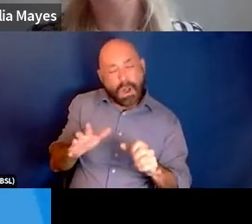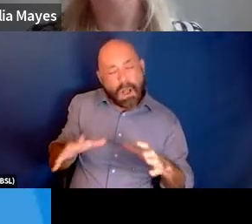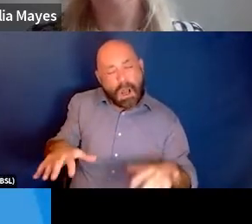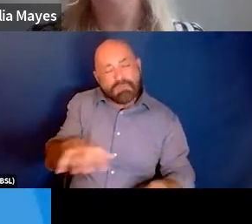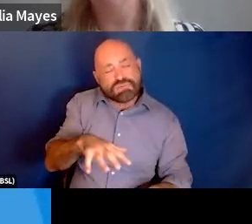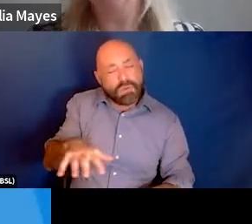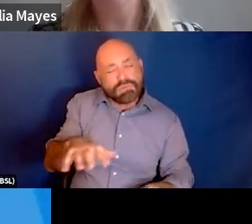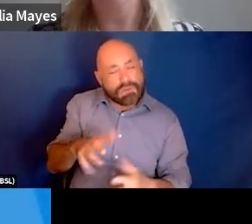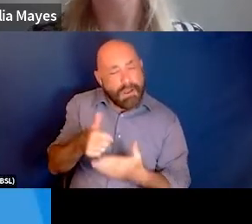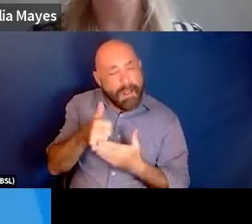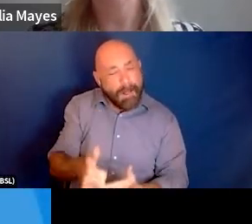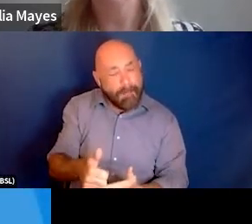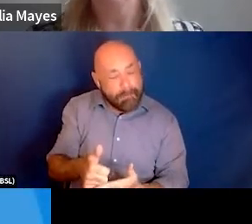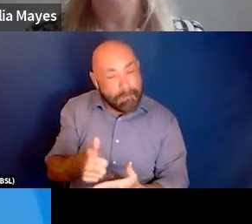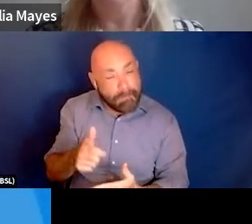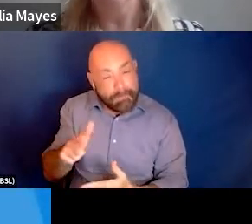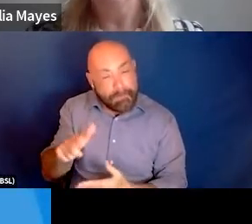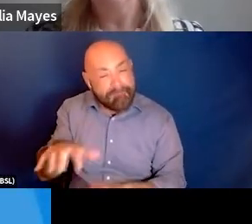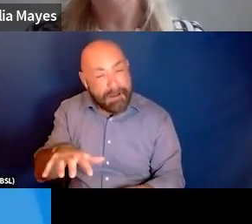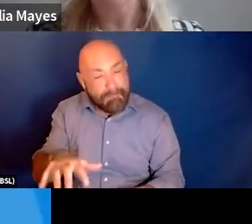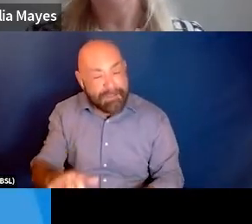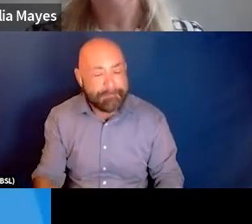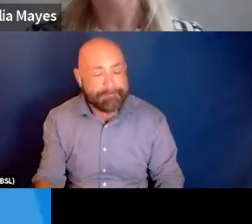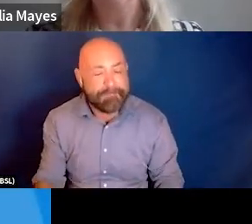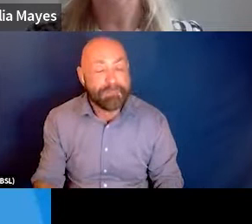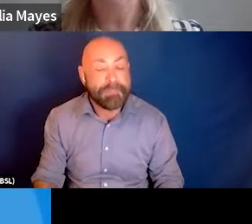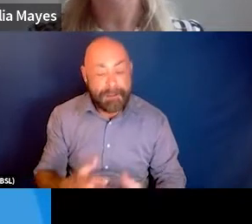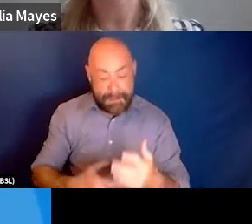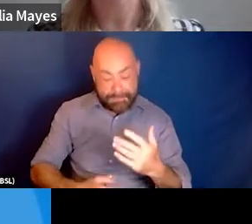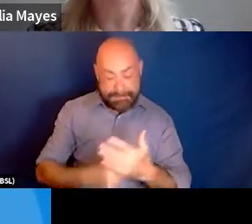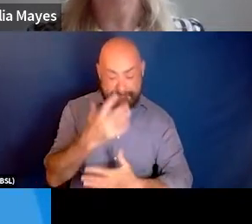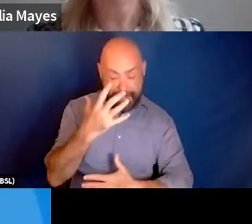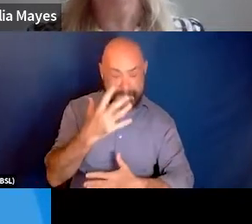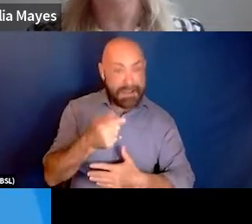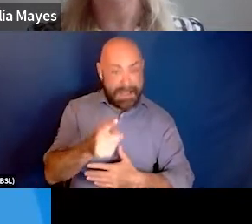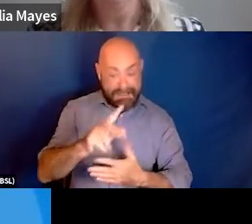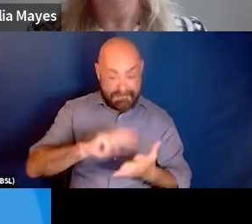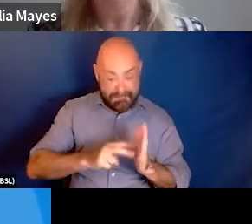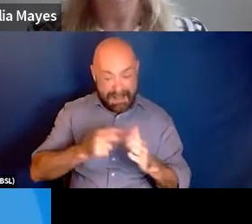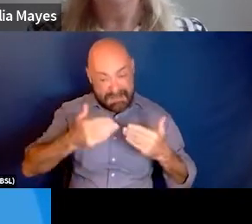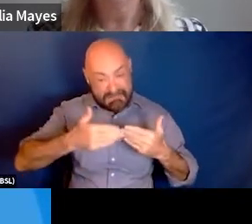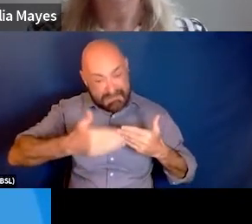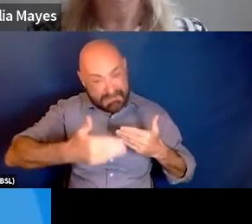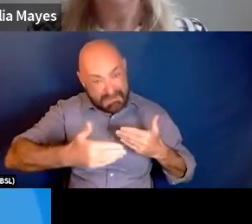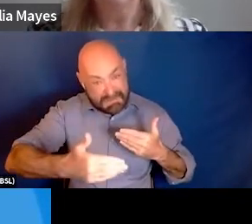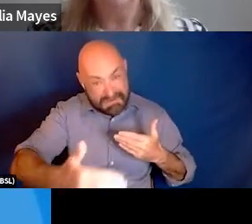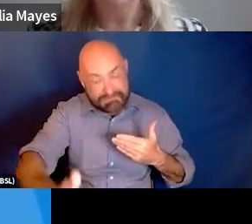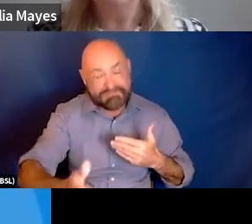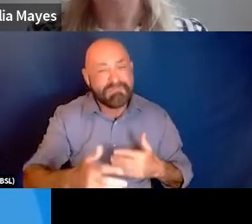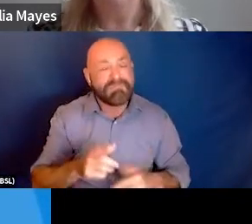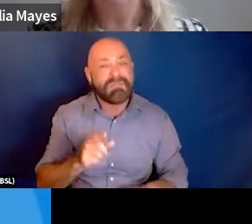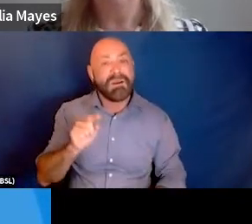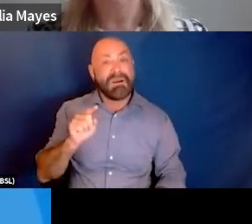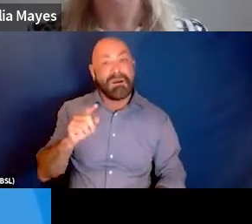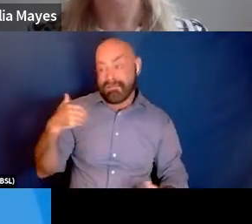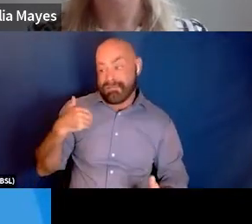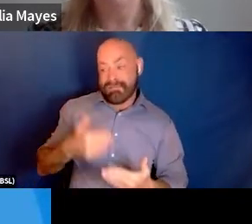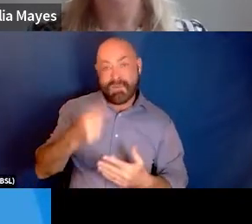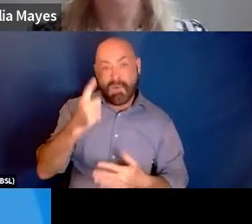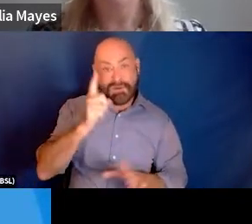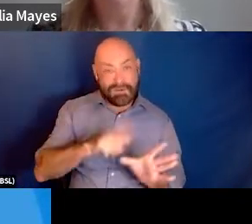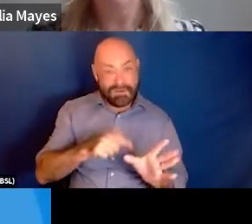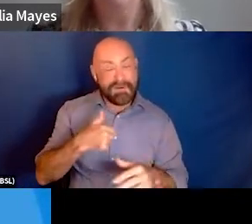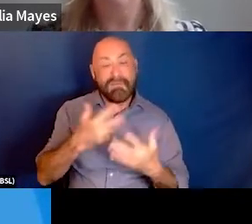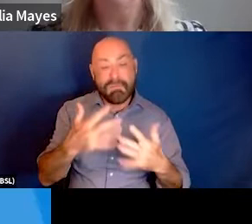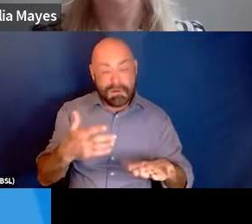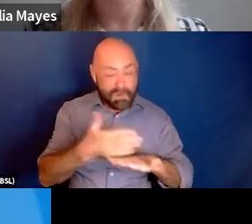existing family hub early help system, and develop an implementation plan. Over the course of this year, we have been working with a